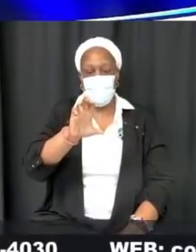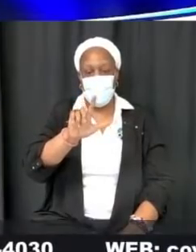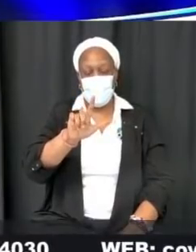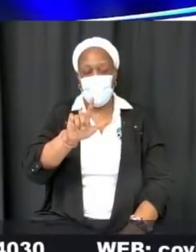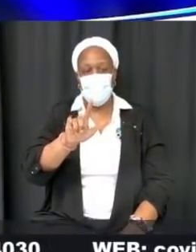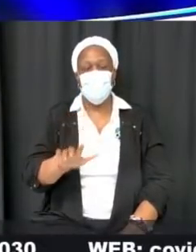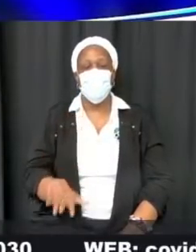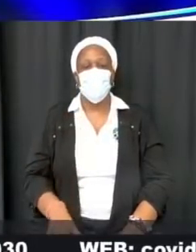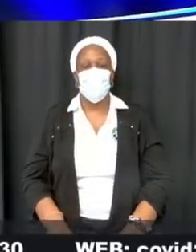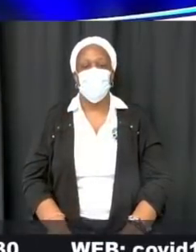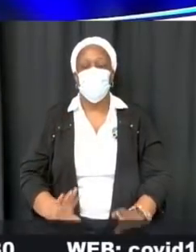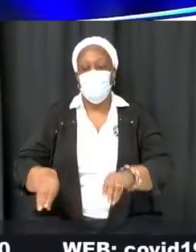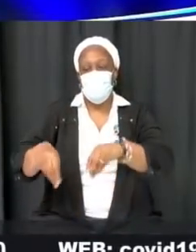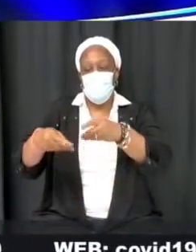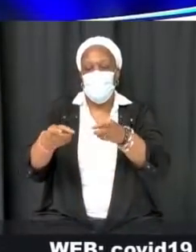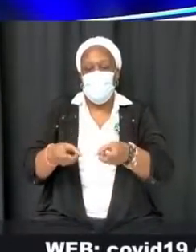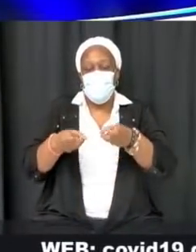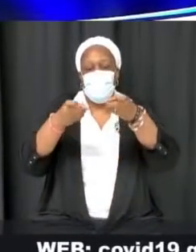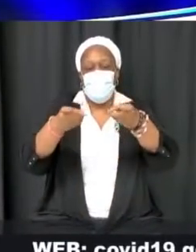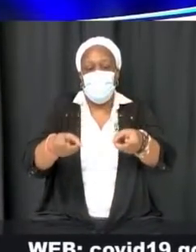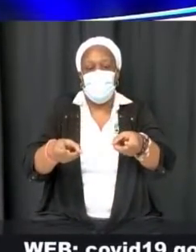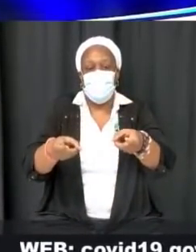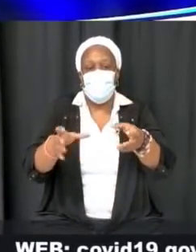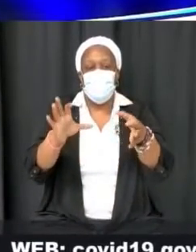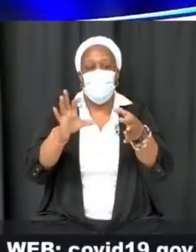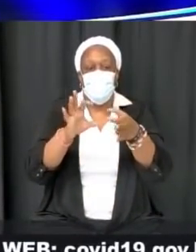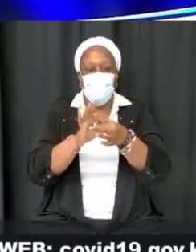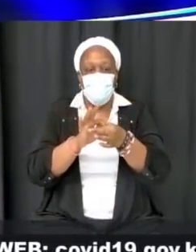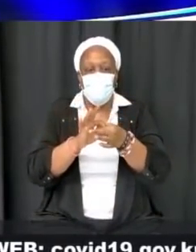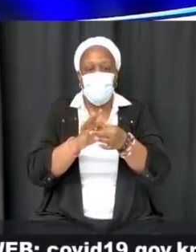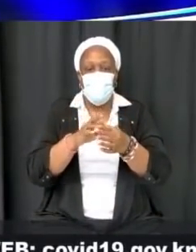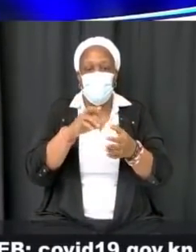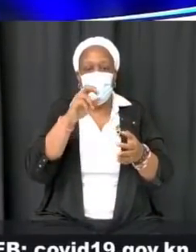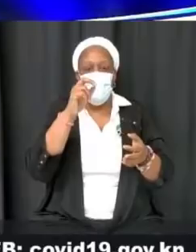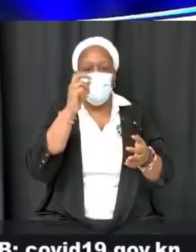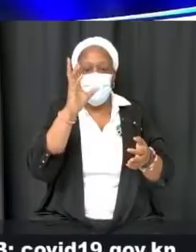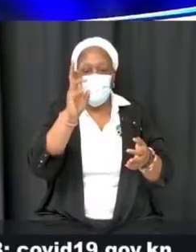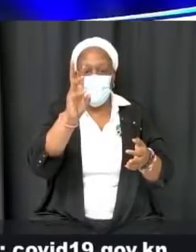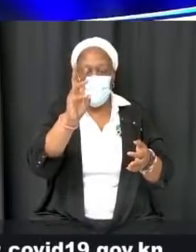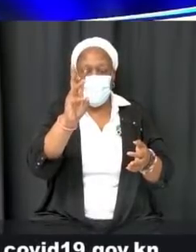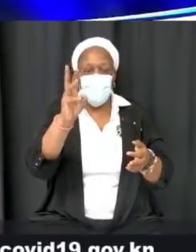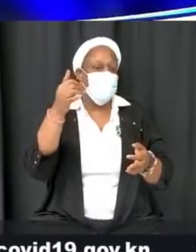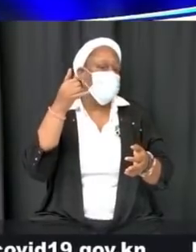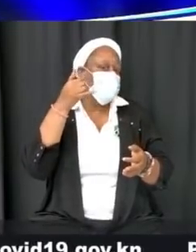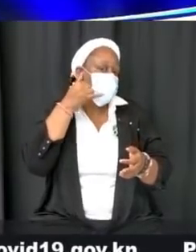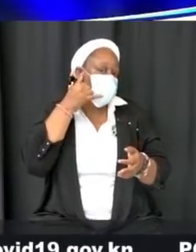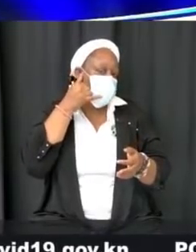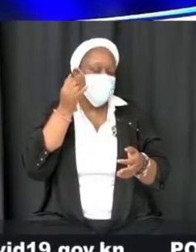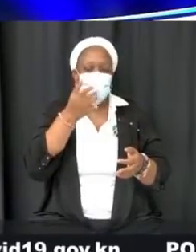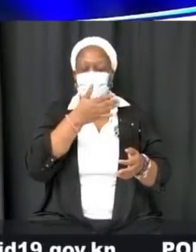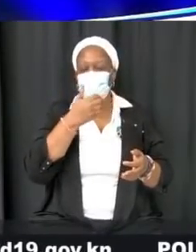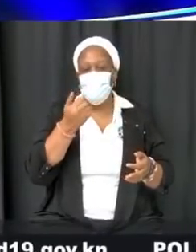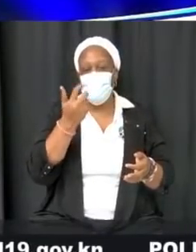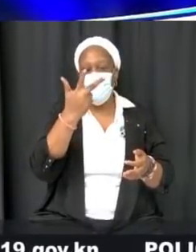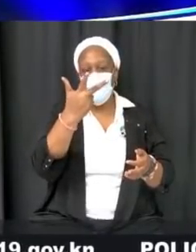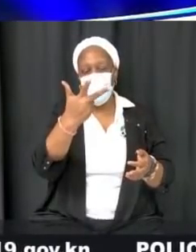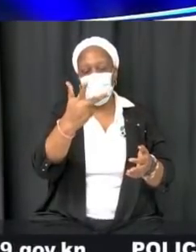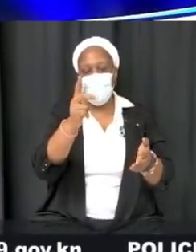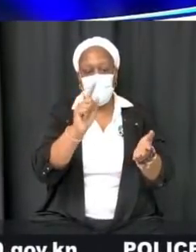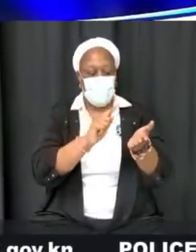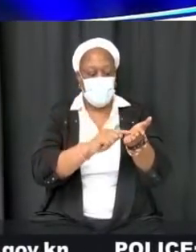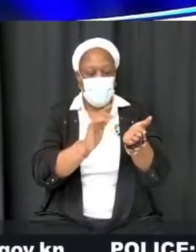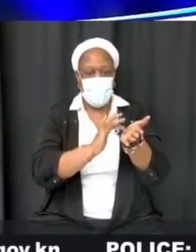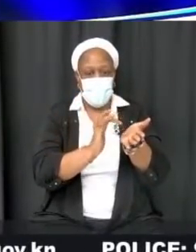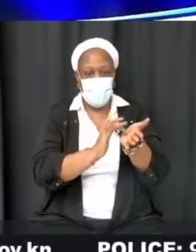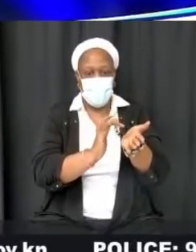3 tablets for the social assistance team. The enhancement of the communications